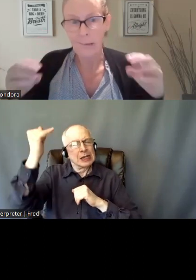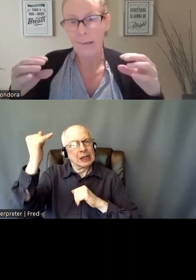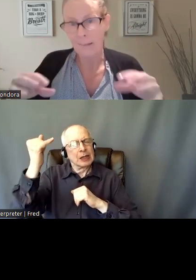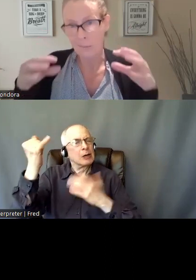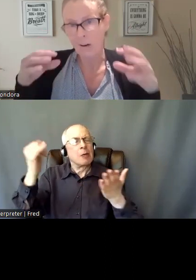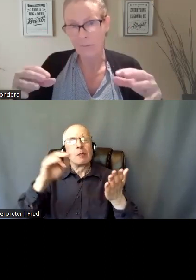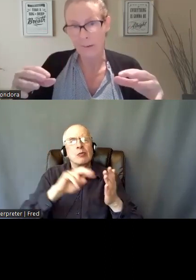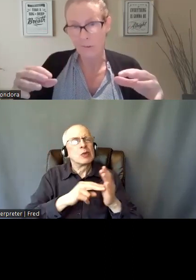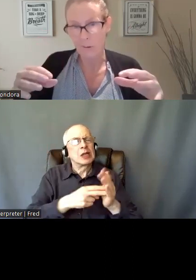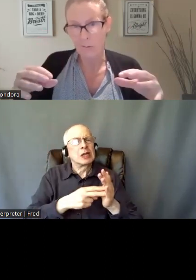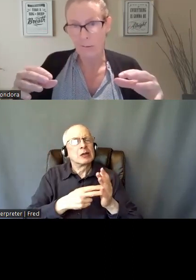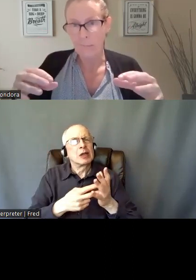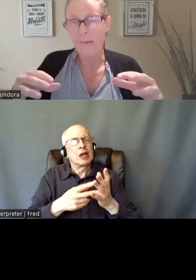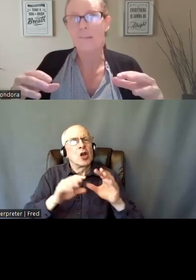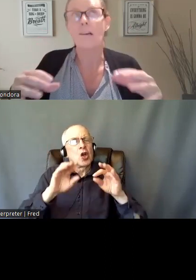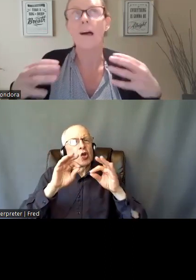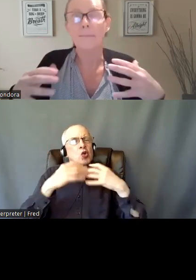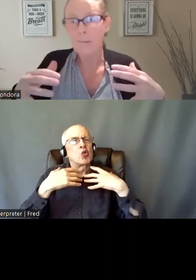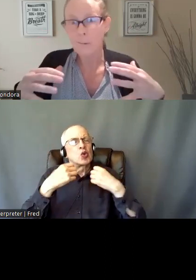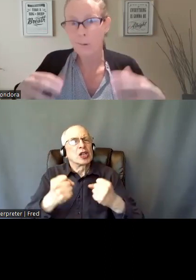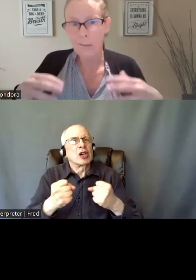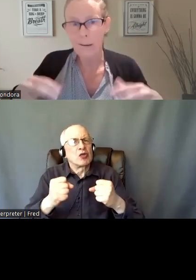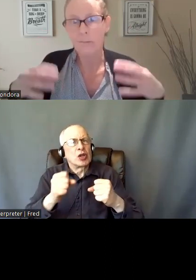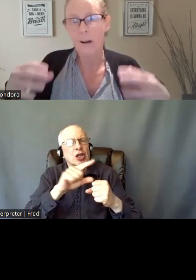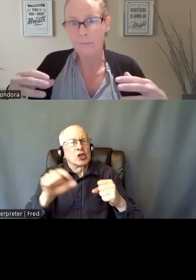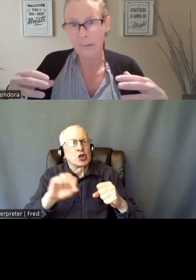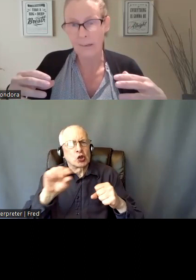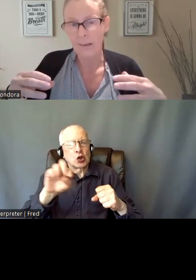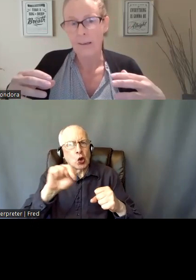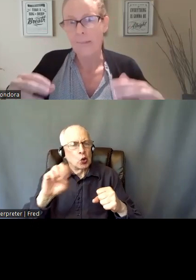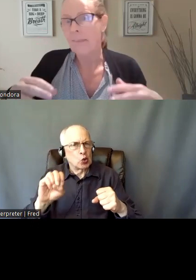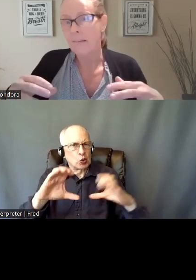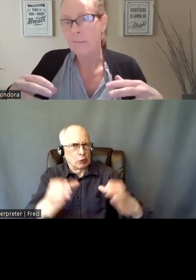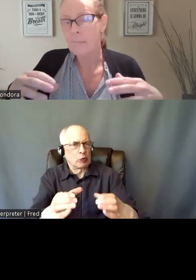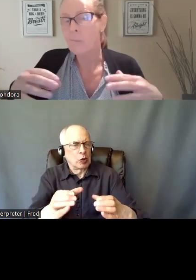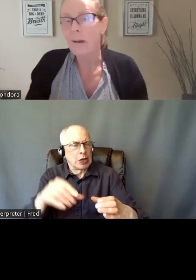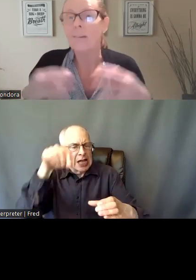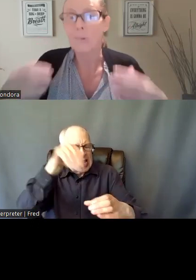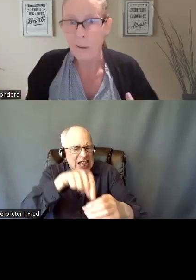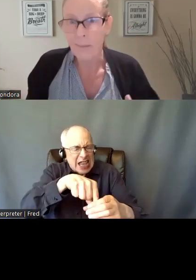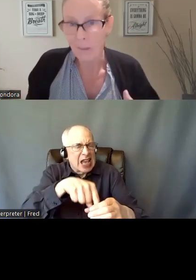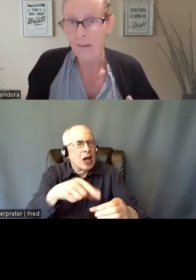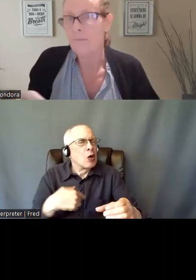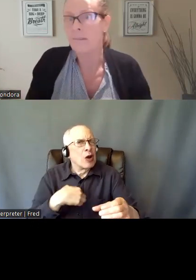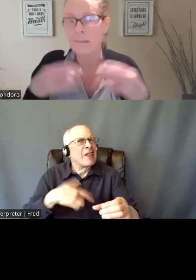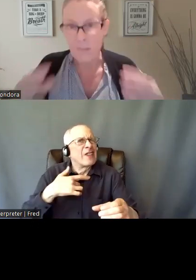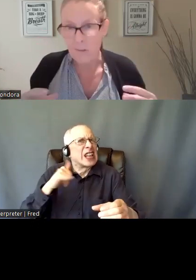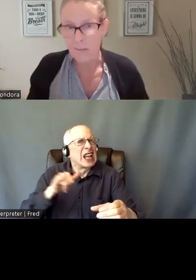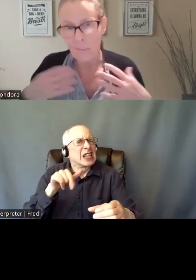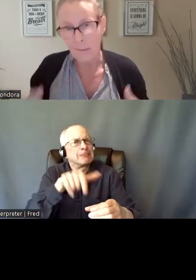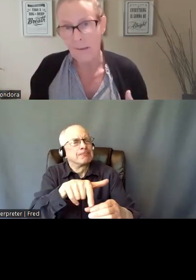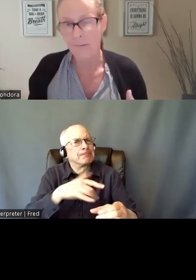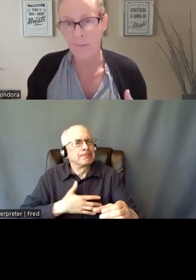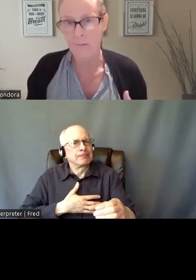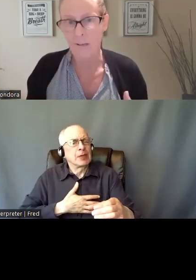to sort of be in the recovery zone? Because a lot of times when we talk about recovery and the things that people want to do with their lives and the decisions